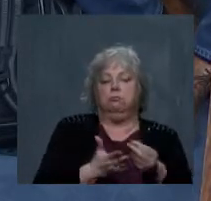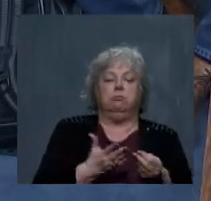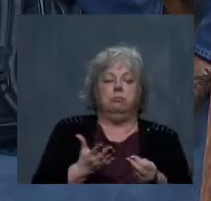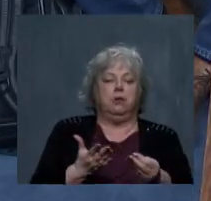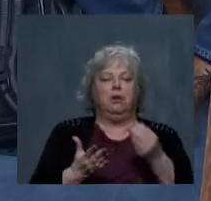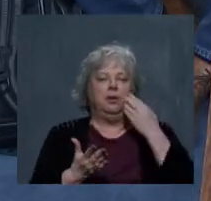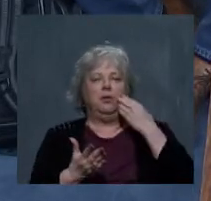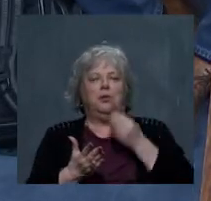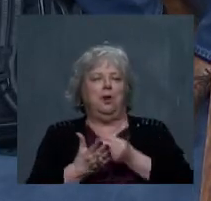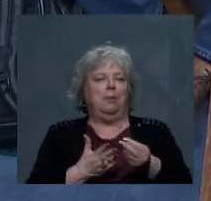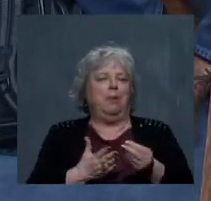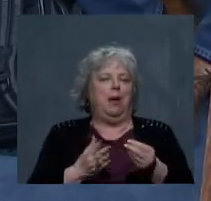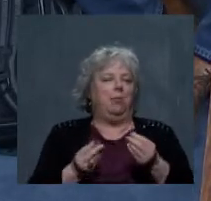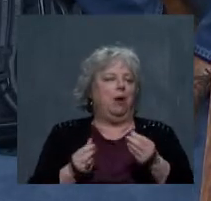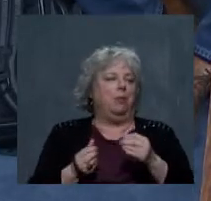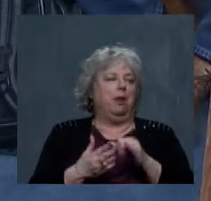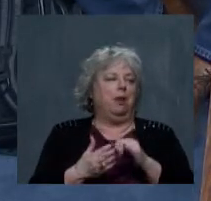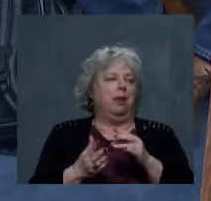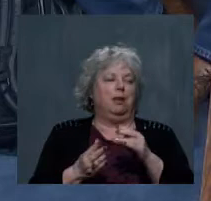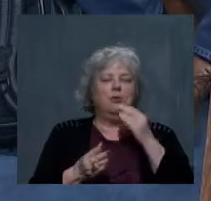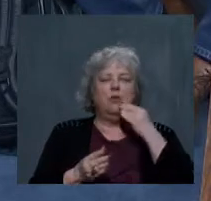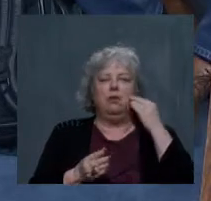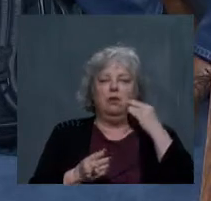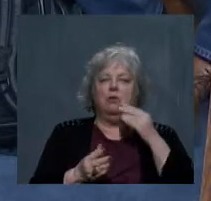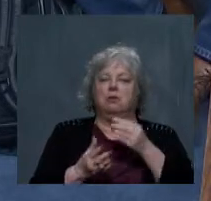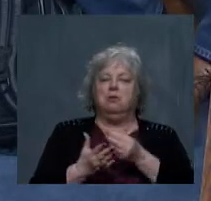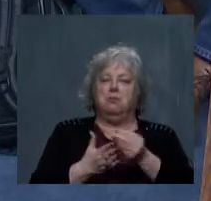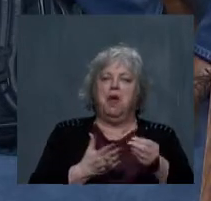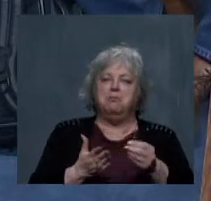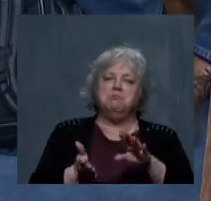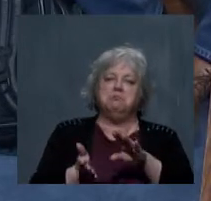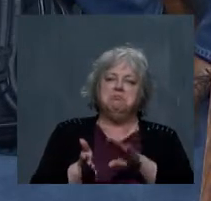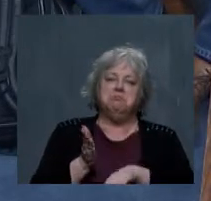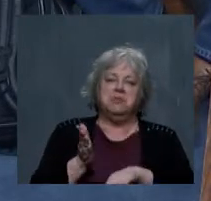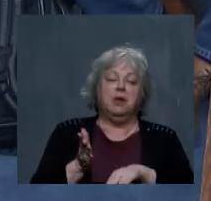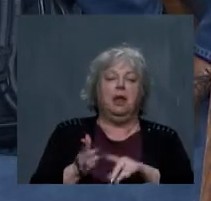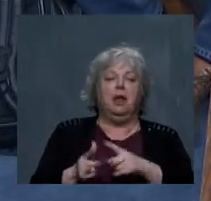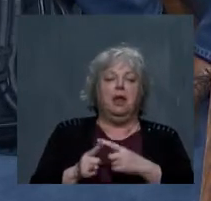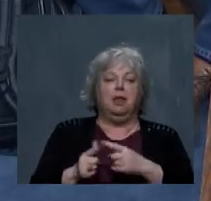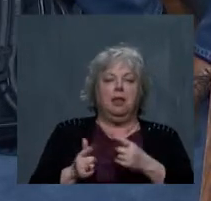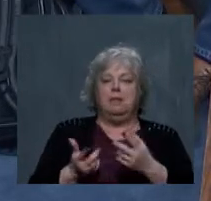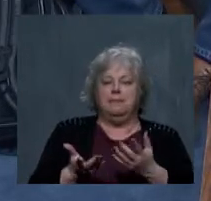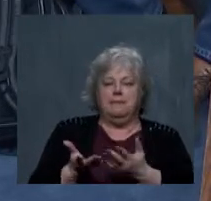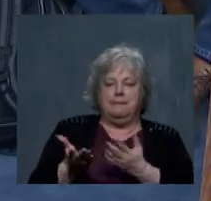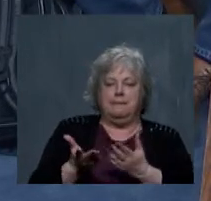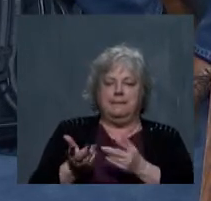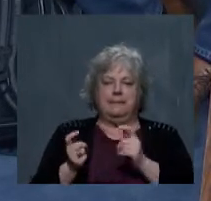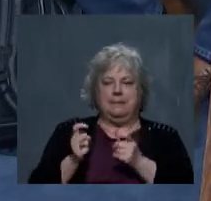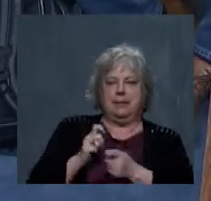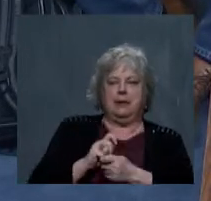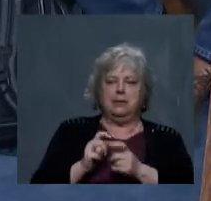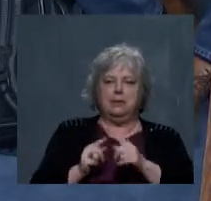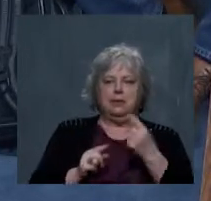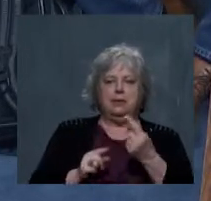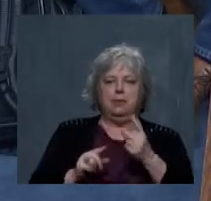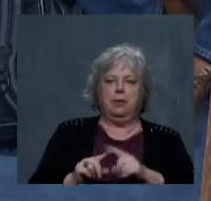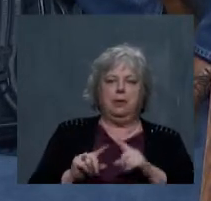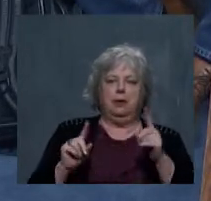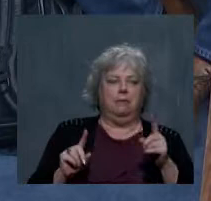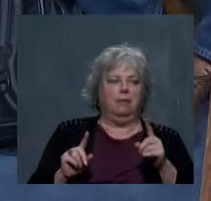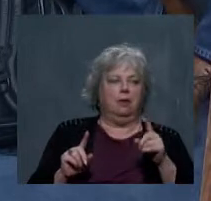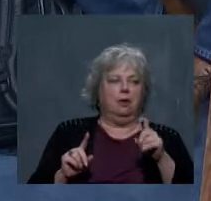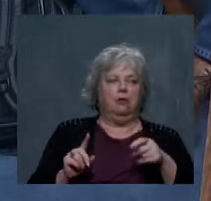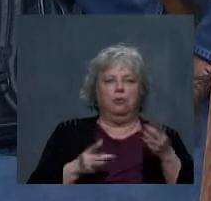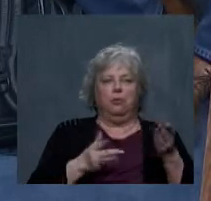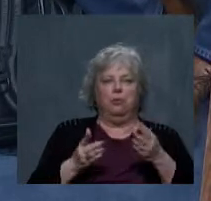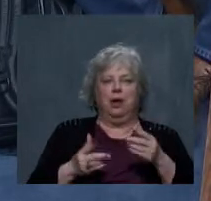can buy a property that's zoned residential pretty inexpensively. And then you can take it and you convert it to something else, and it should